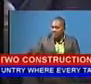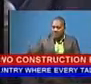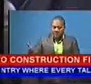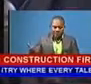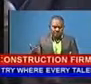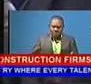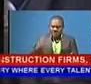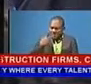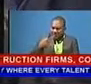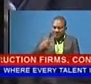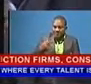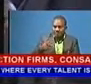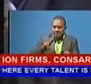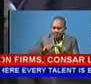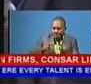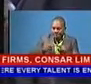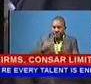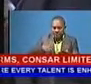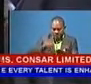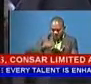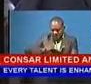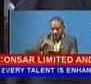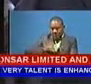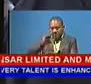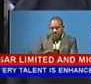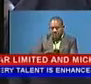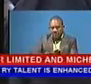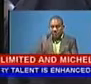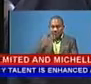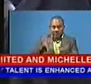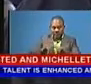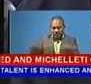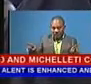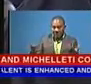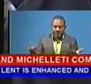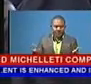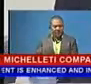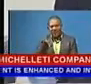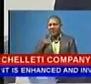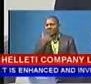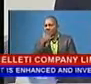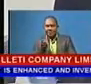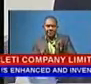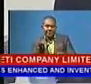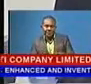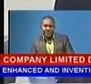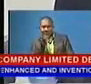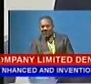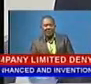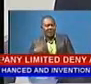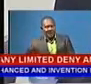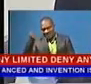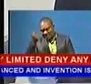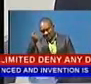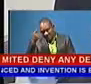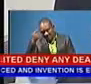an exhibit number that we had put down, and there was a different number, it was a typo. That's what I understood him to be saying. He